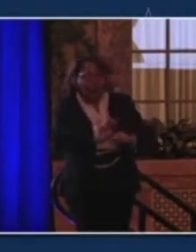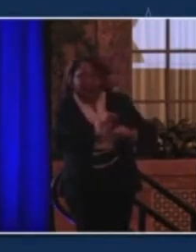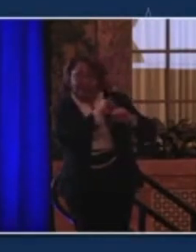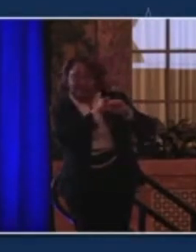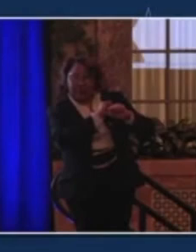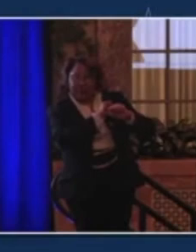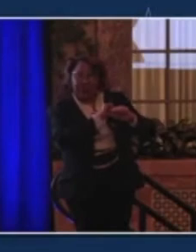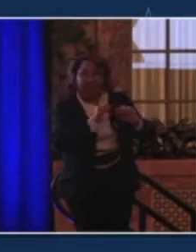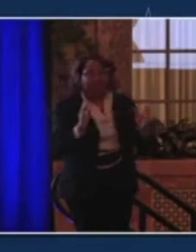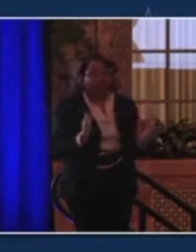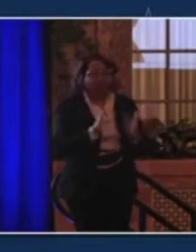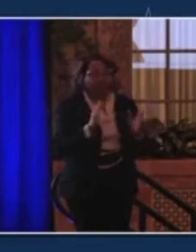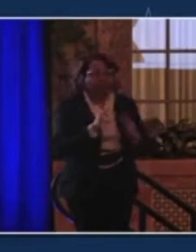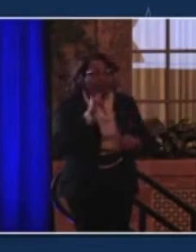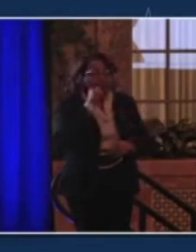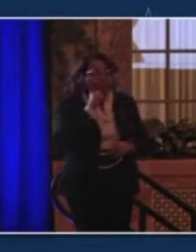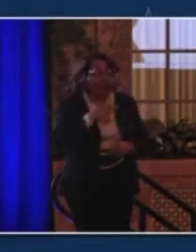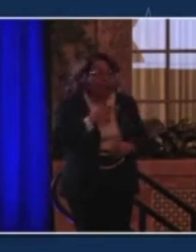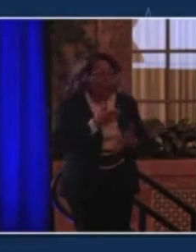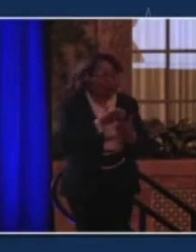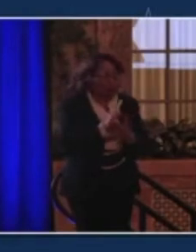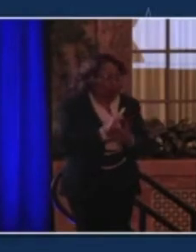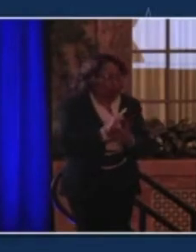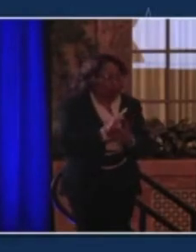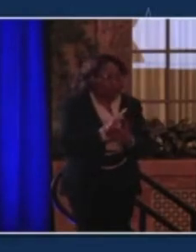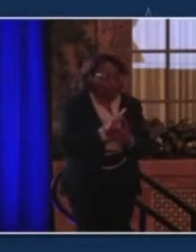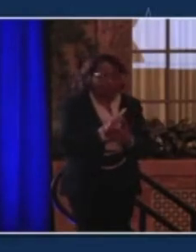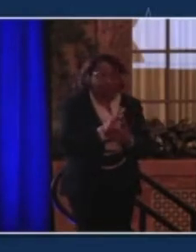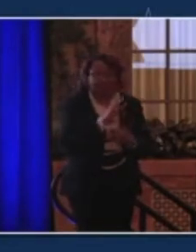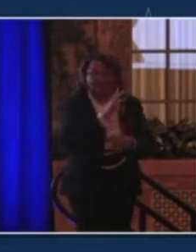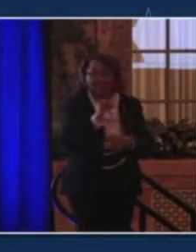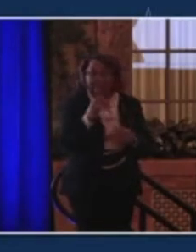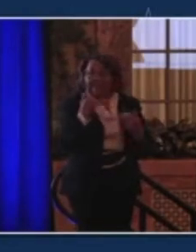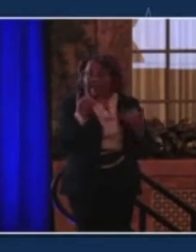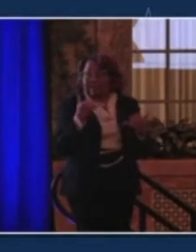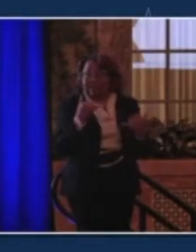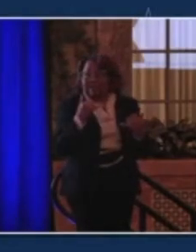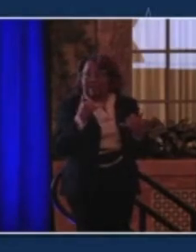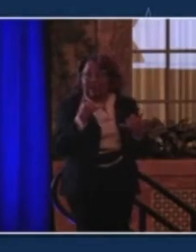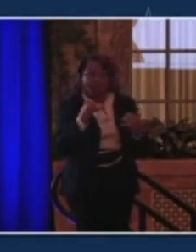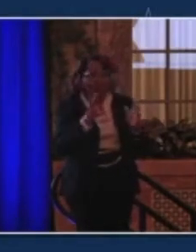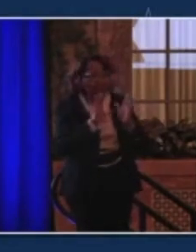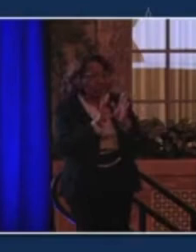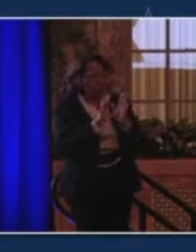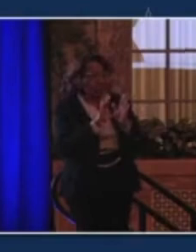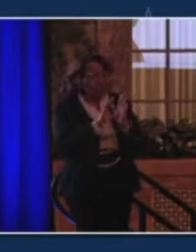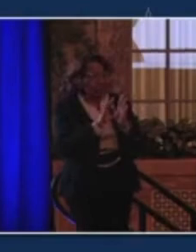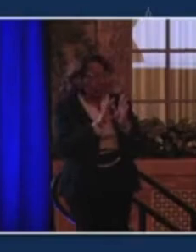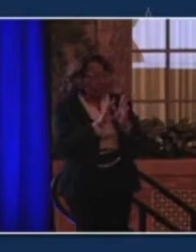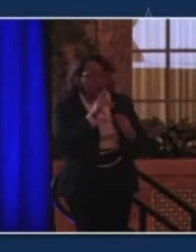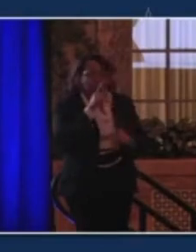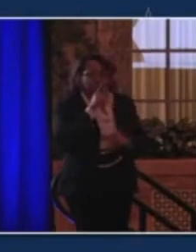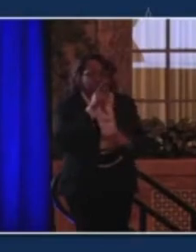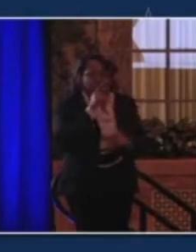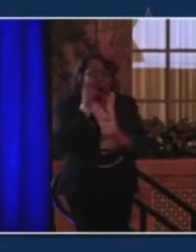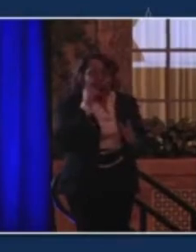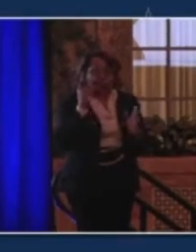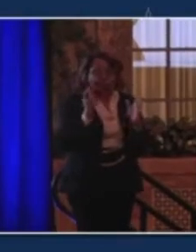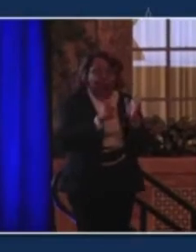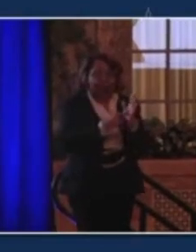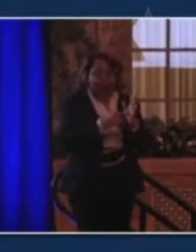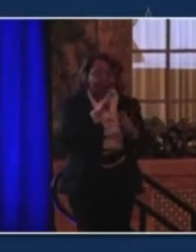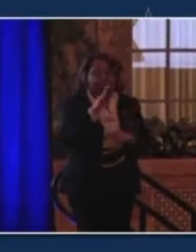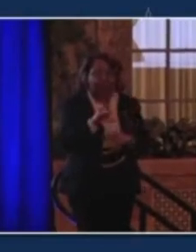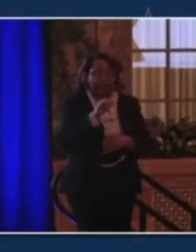promoting women's rights. And the current senior, Troy Gaston, who was recognized by